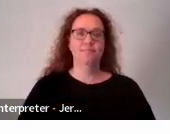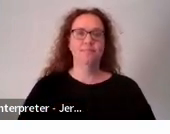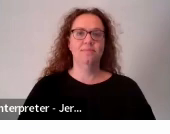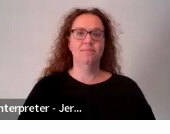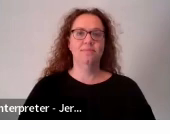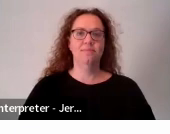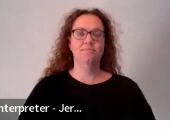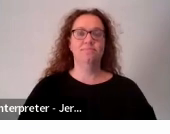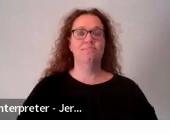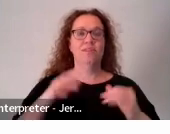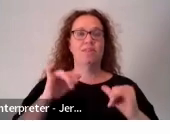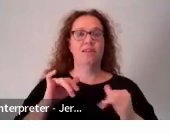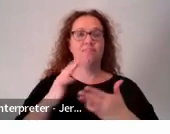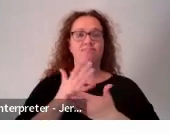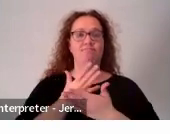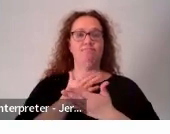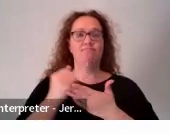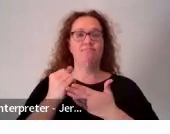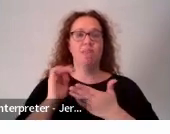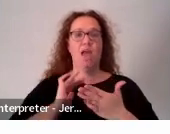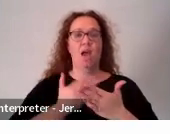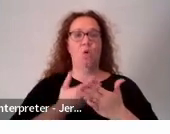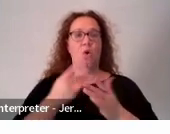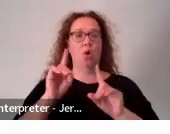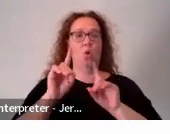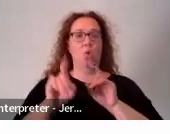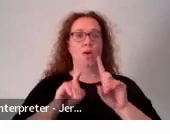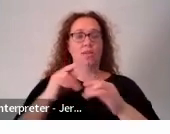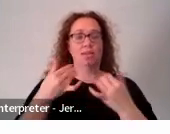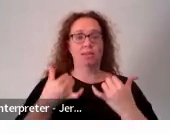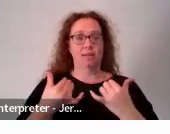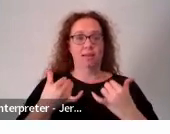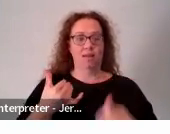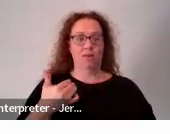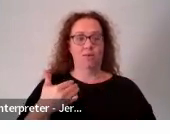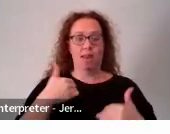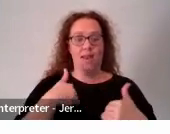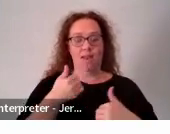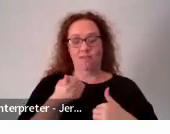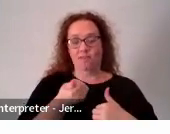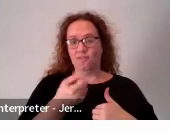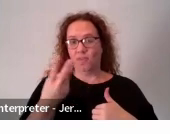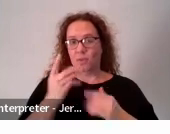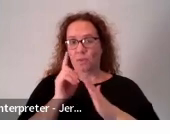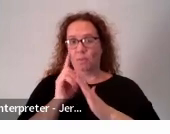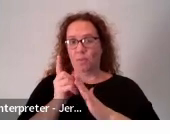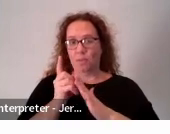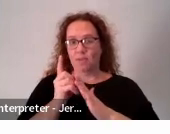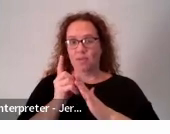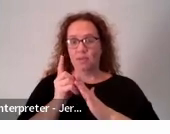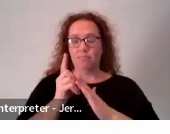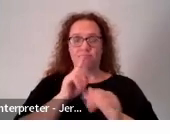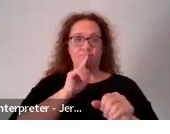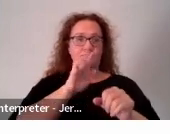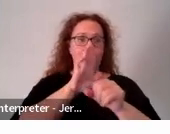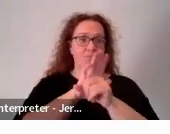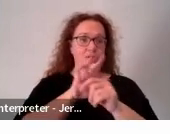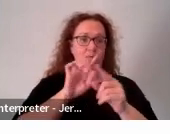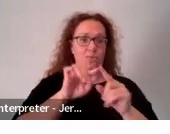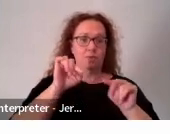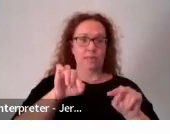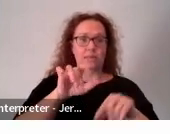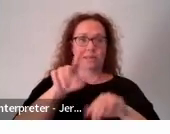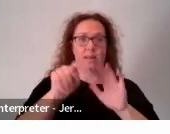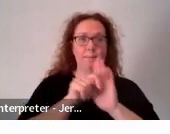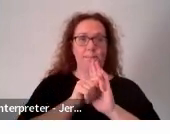So that exhausts our open questions for now. We do still have a few more minutes devoted to the question and